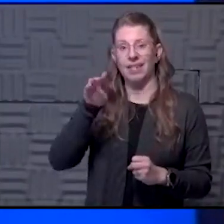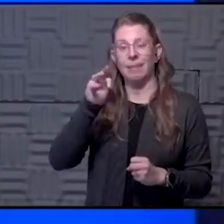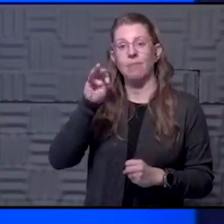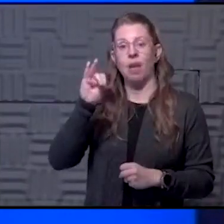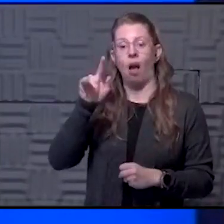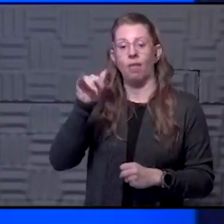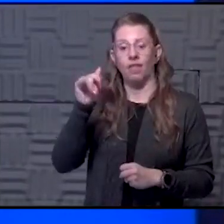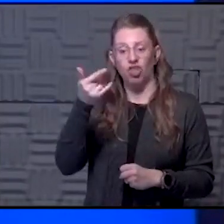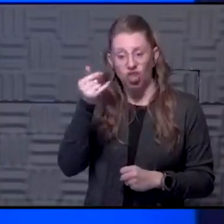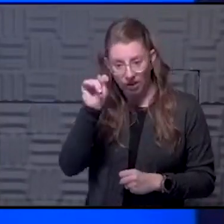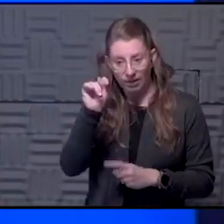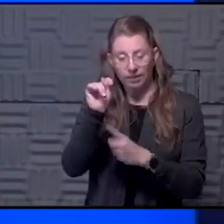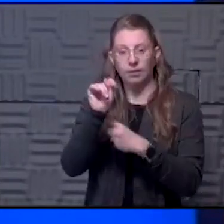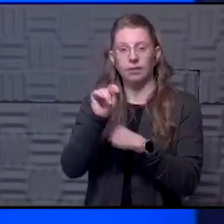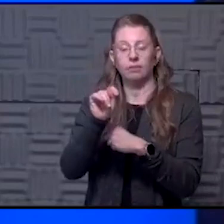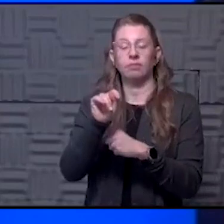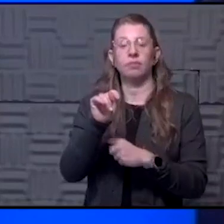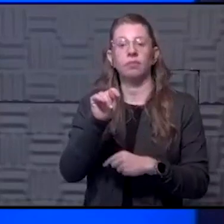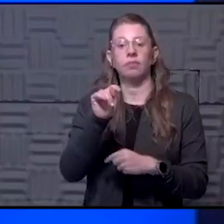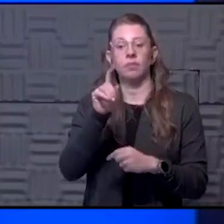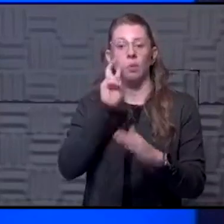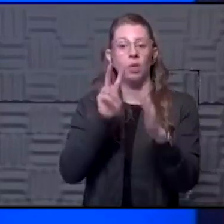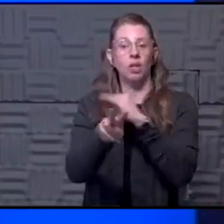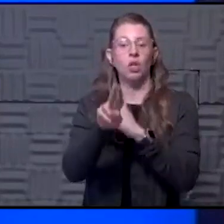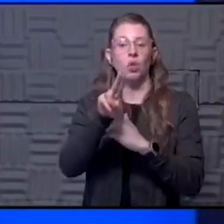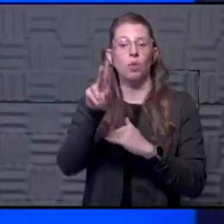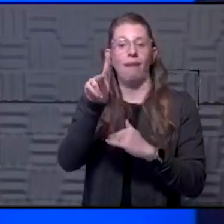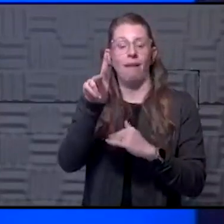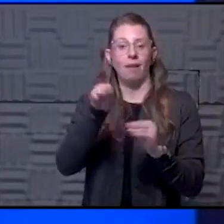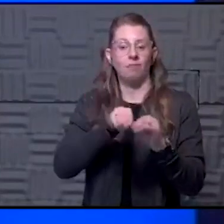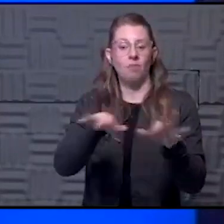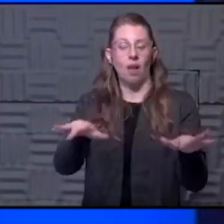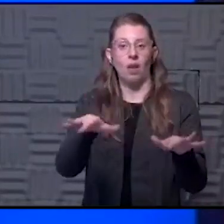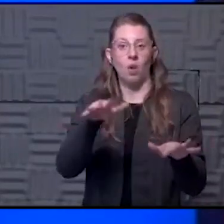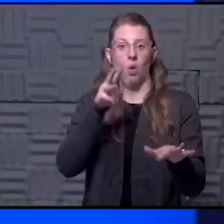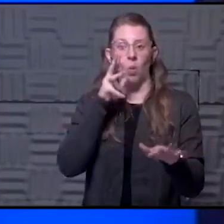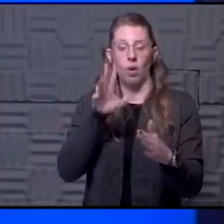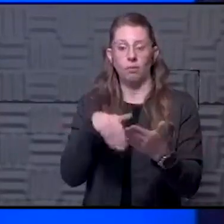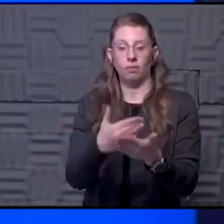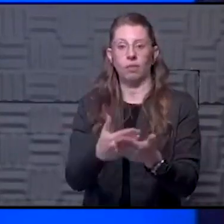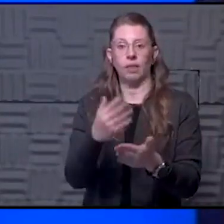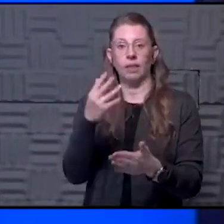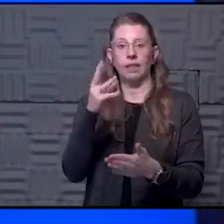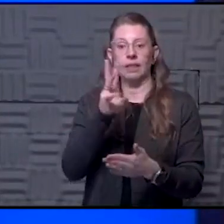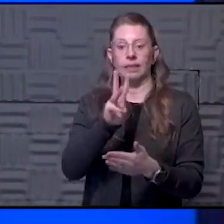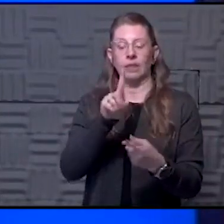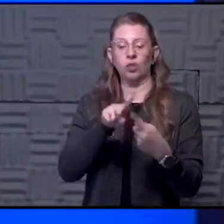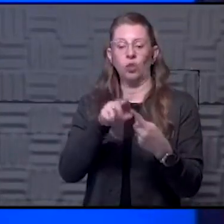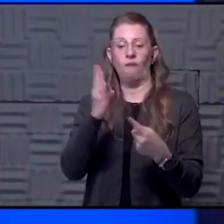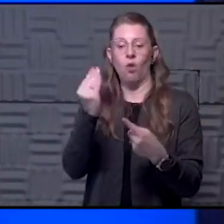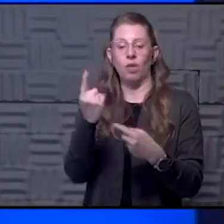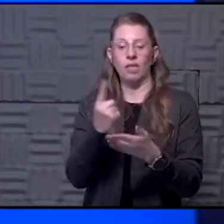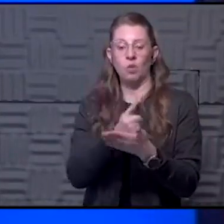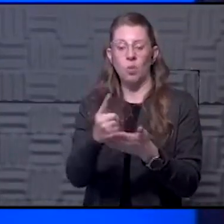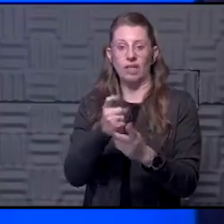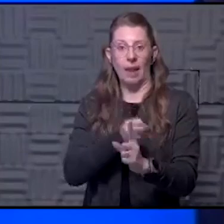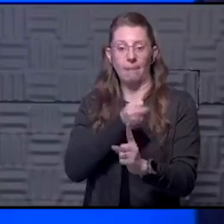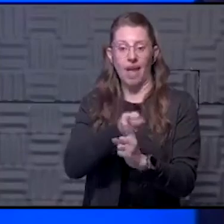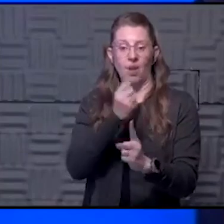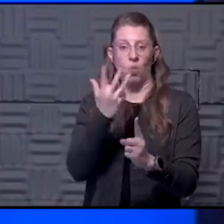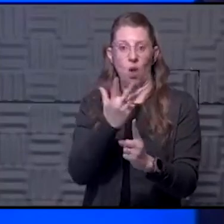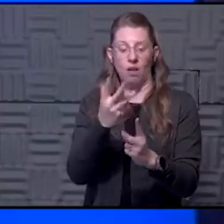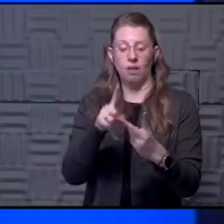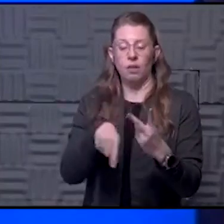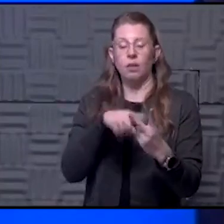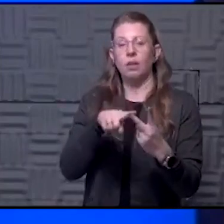the Press that predicted the UK spread variant would be here in 6 to 14 weeks, what that impact would be. And Janet